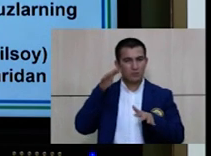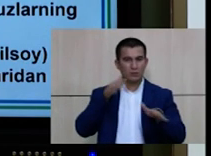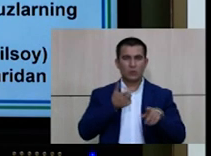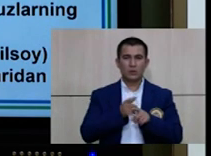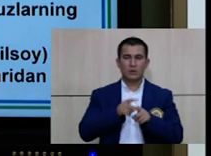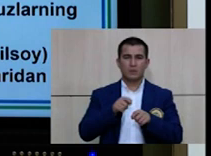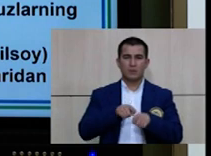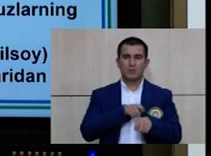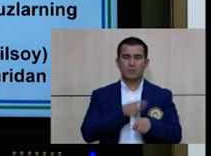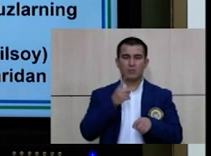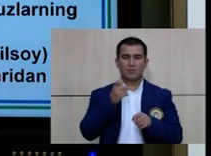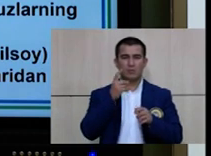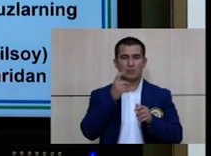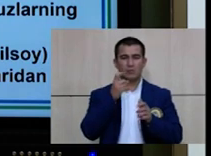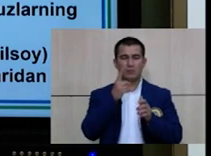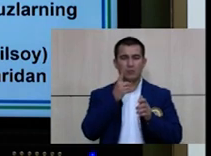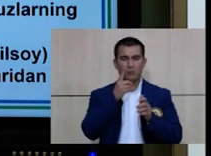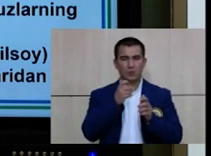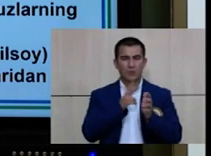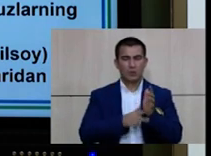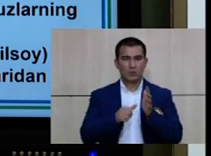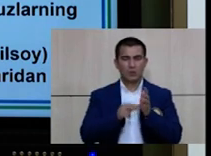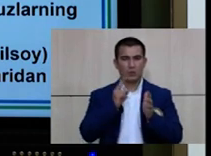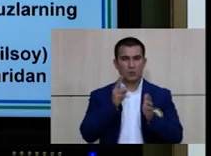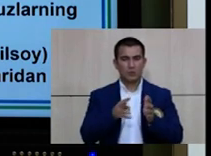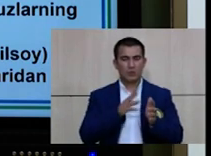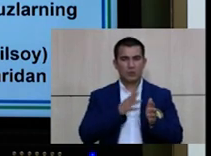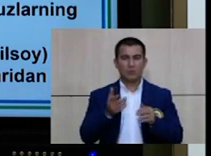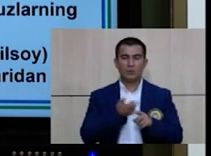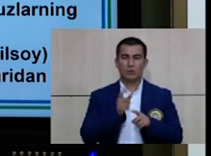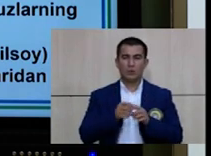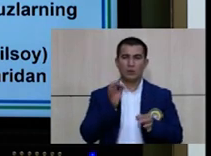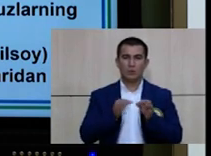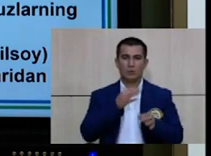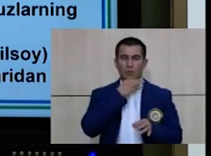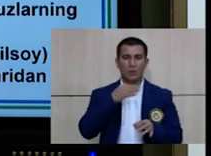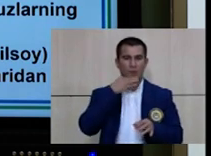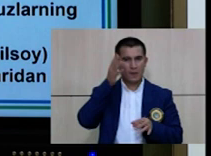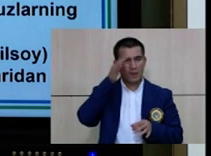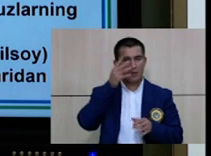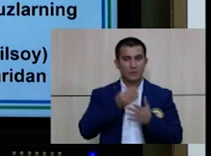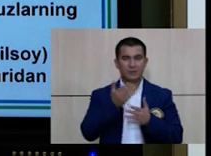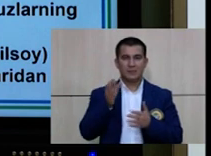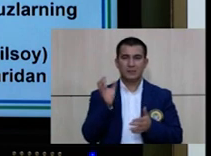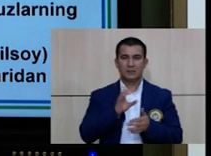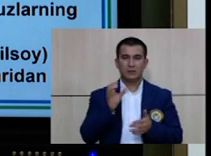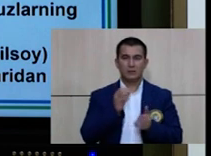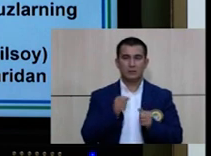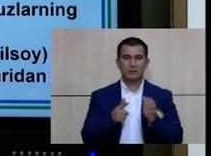uzunligi 186 kilometr bo'lib, o'rtacha ko'p yillik suv sarfi sekundiga